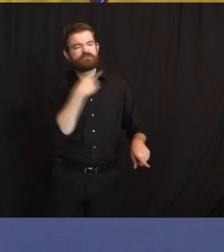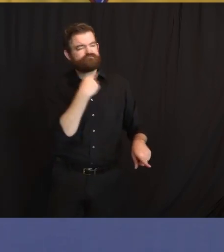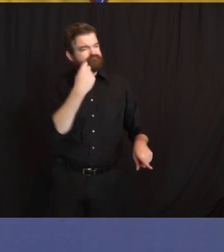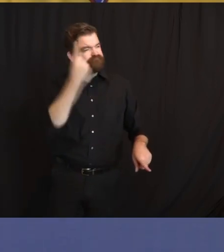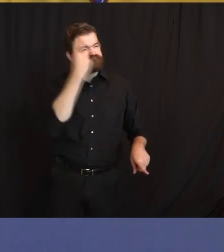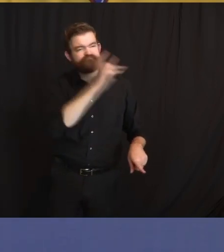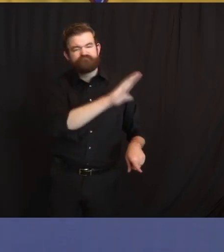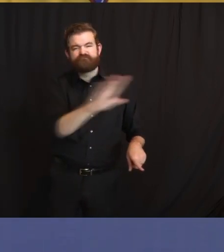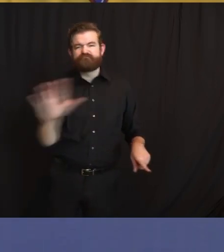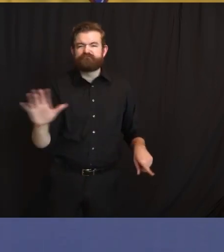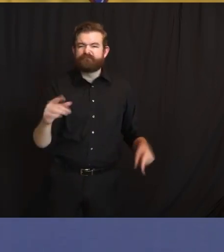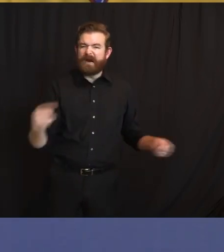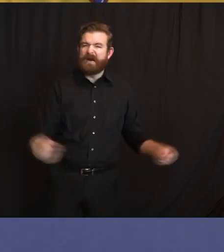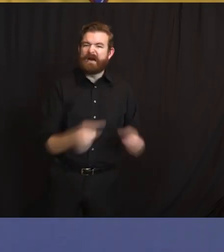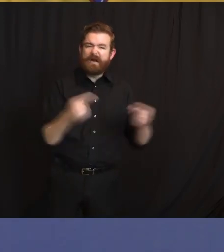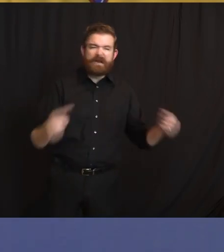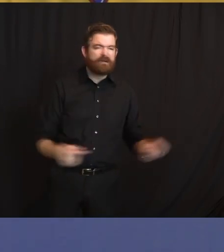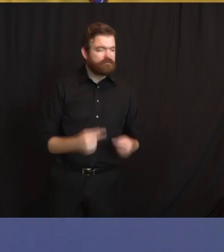worse and unacceptable.